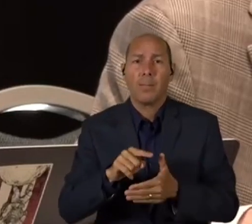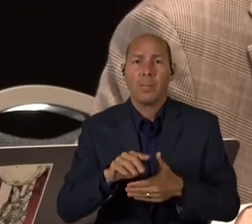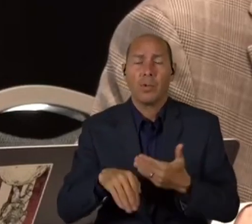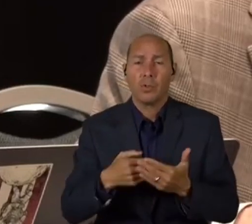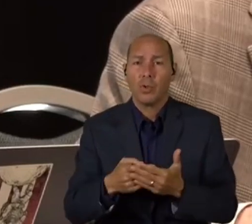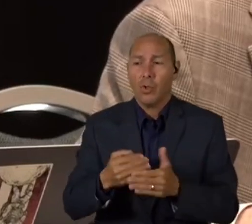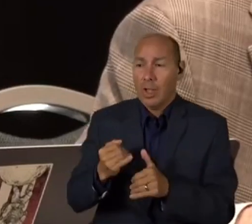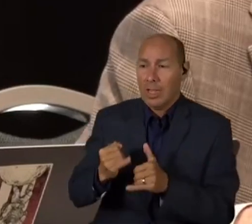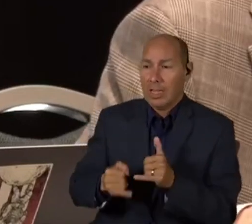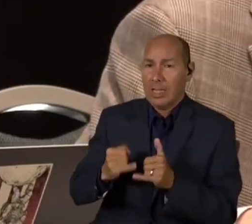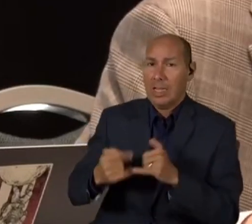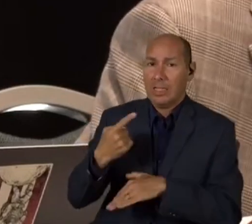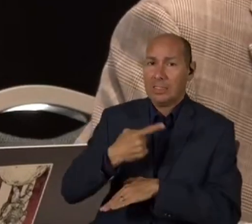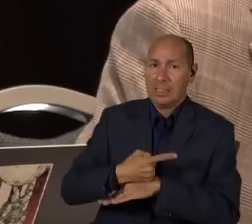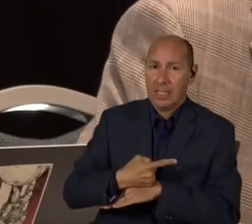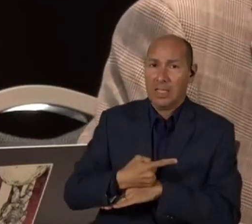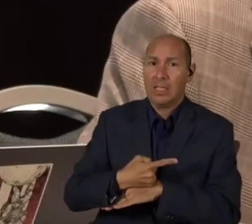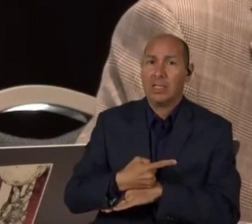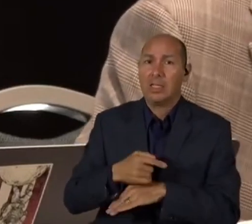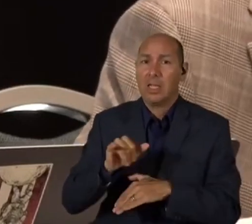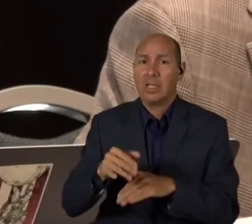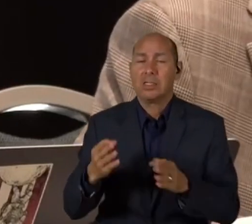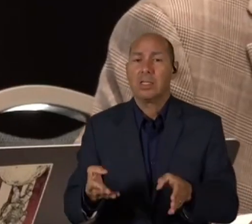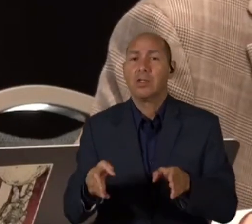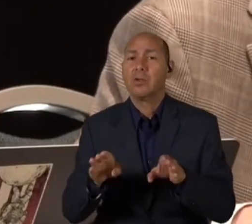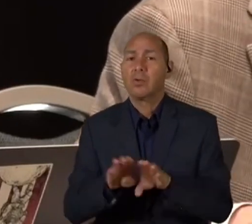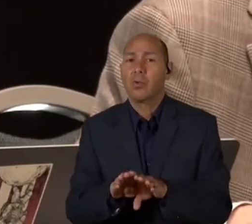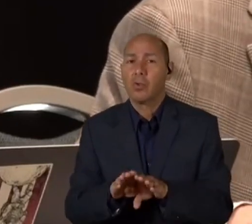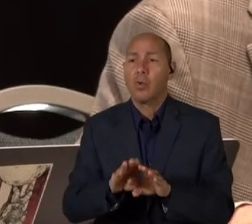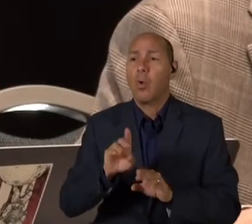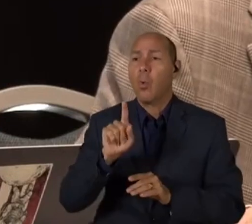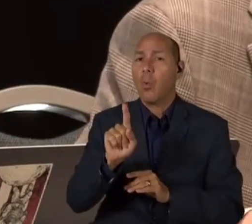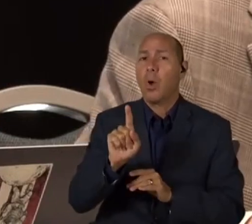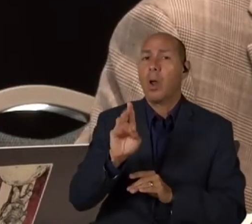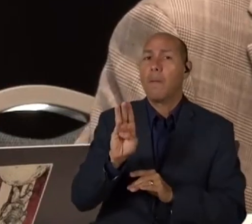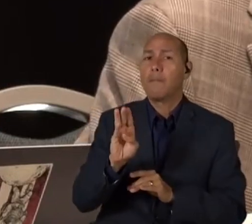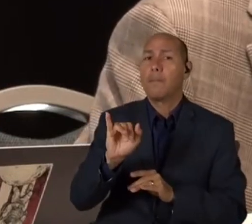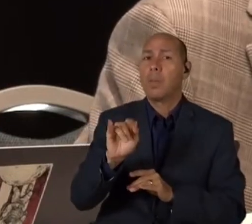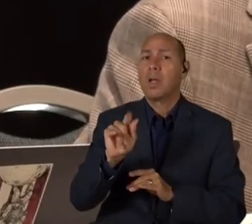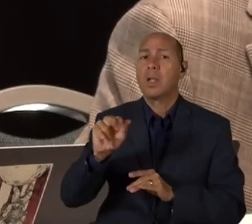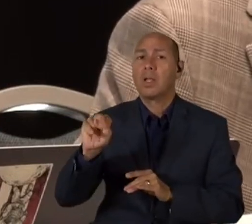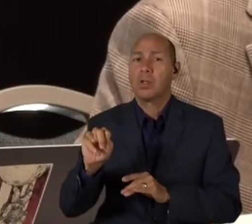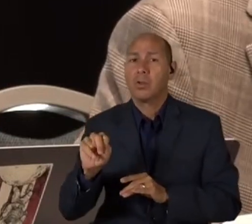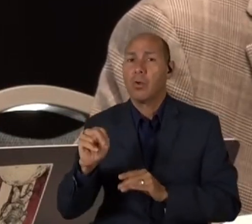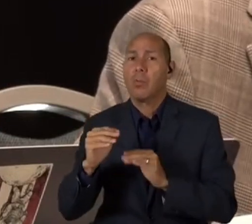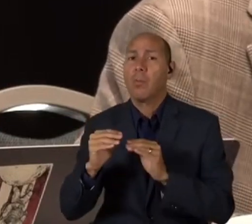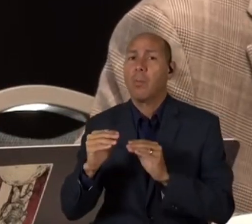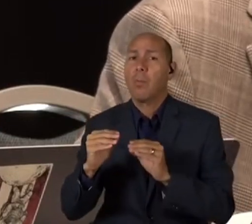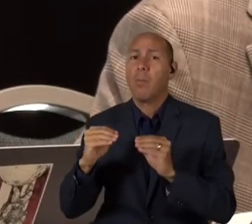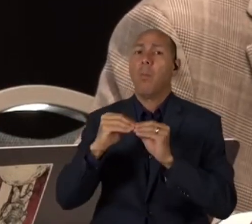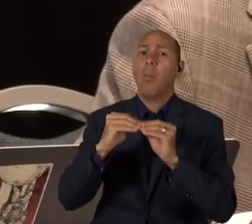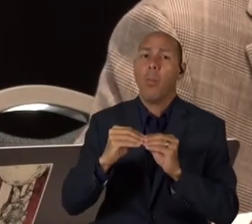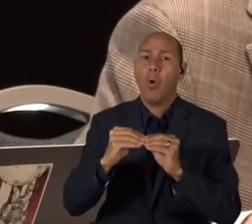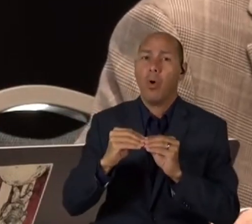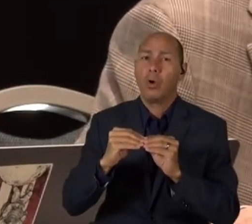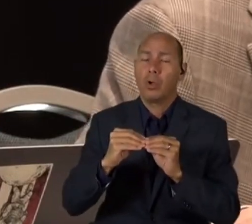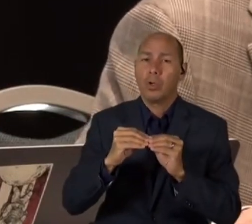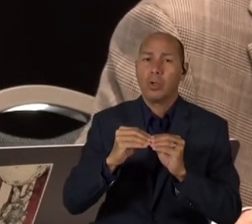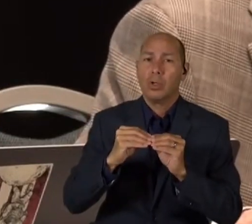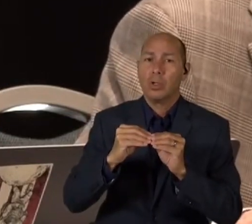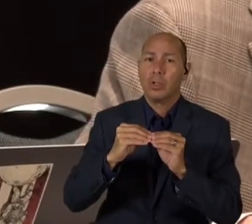session that would spend close to $1 billion more than what was agreed to in the budget proposed by the